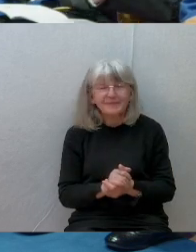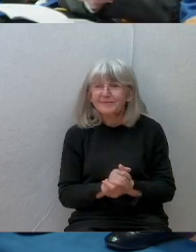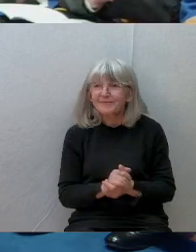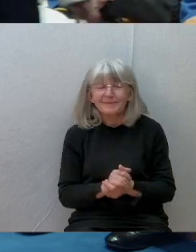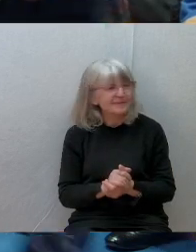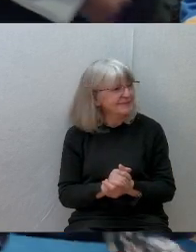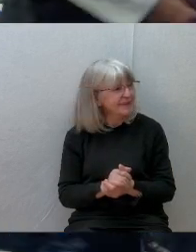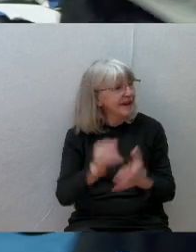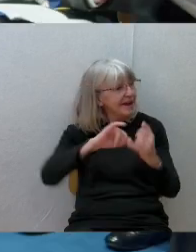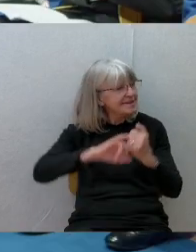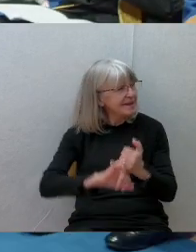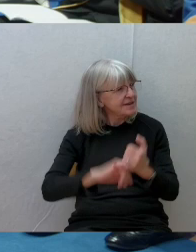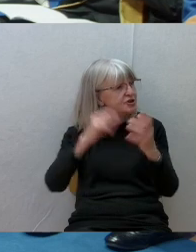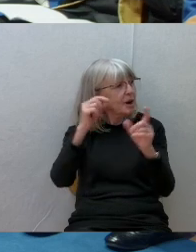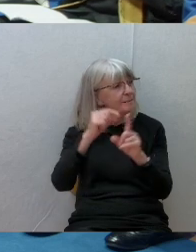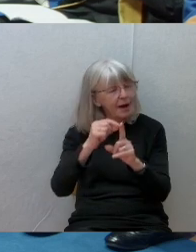Sandra Palmer.